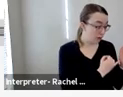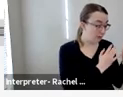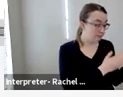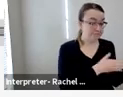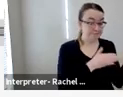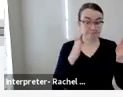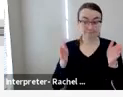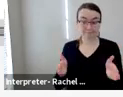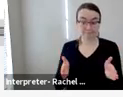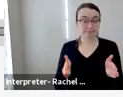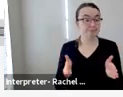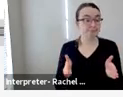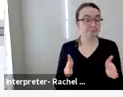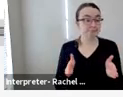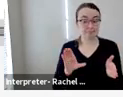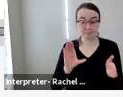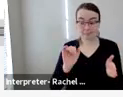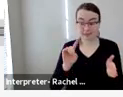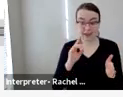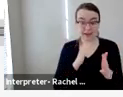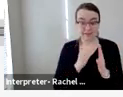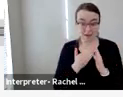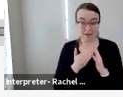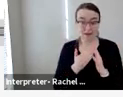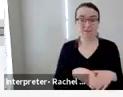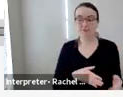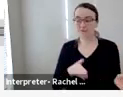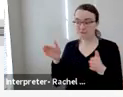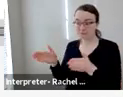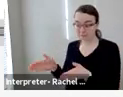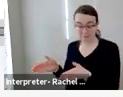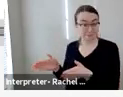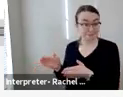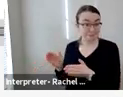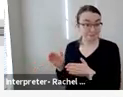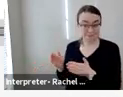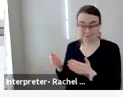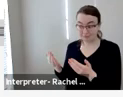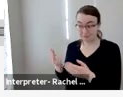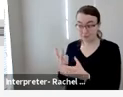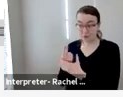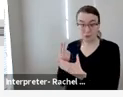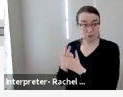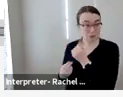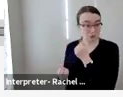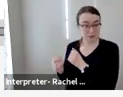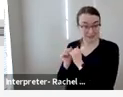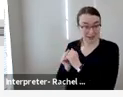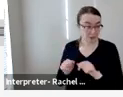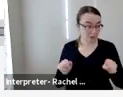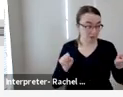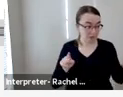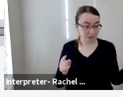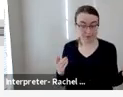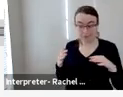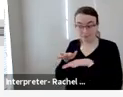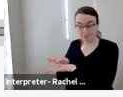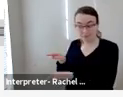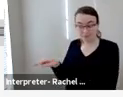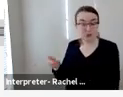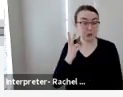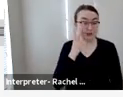process breakdown for a CAD file. You've seen how I just use the two together, right?